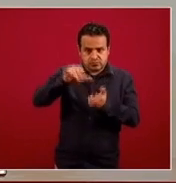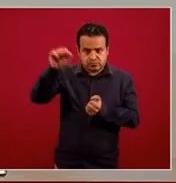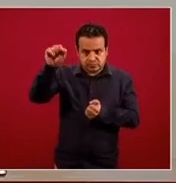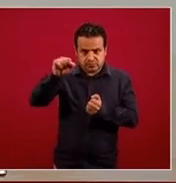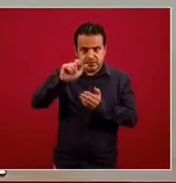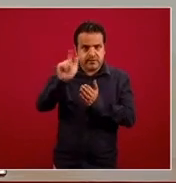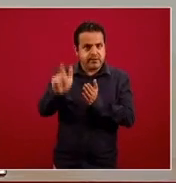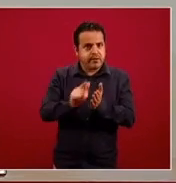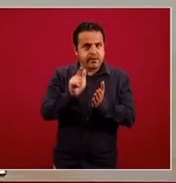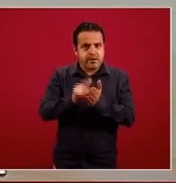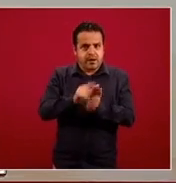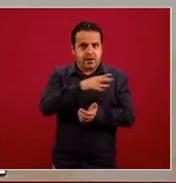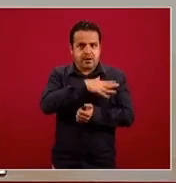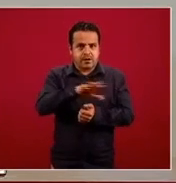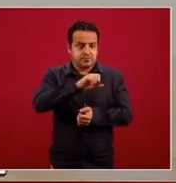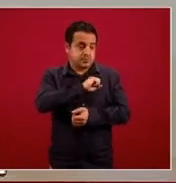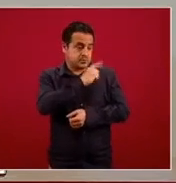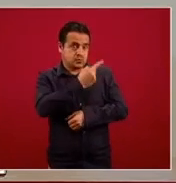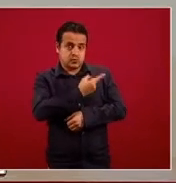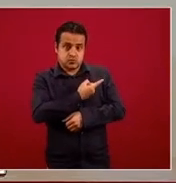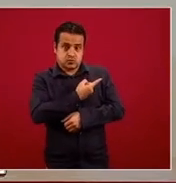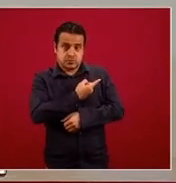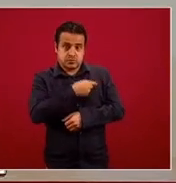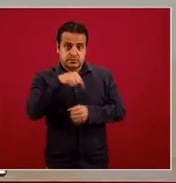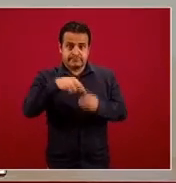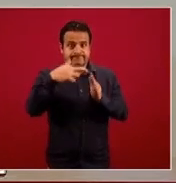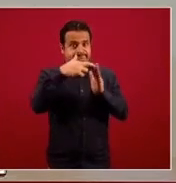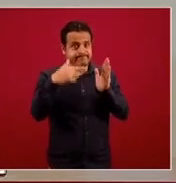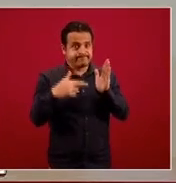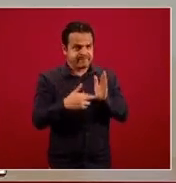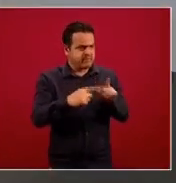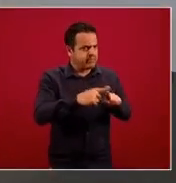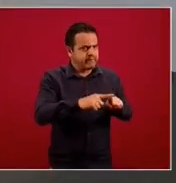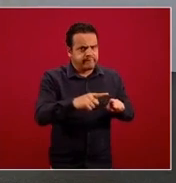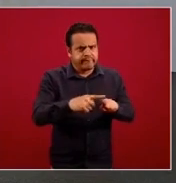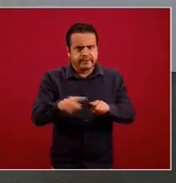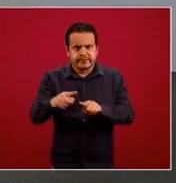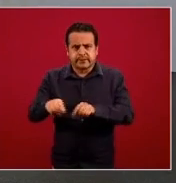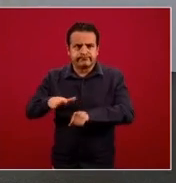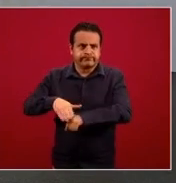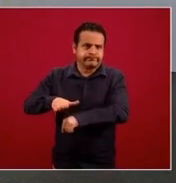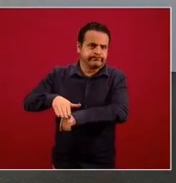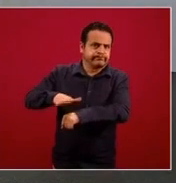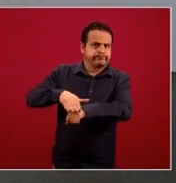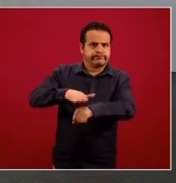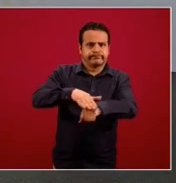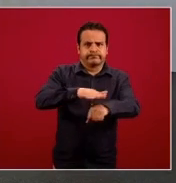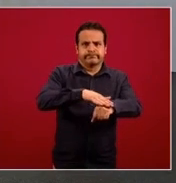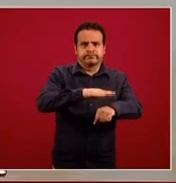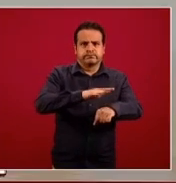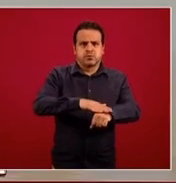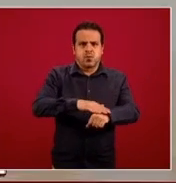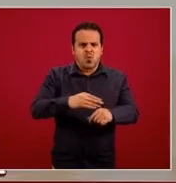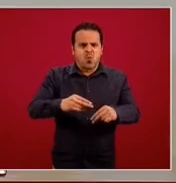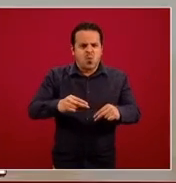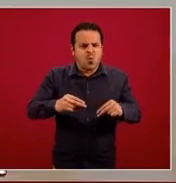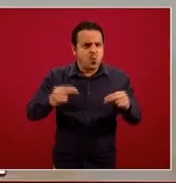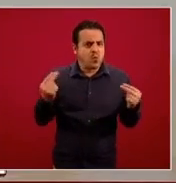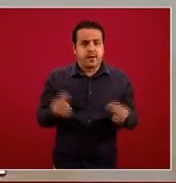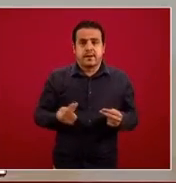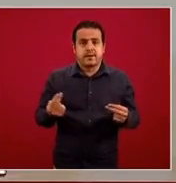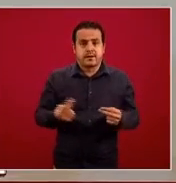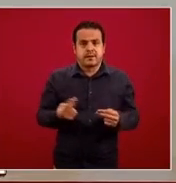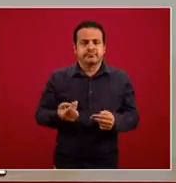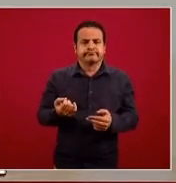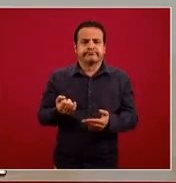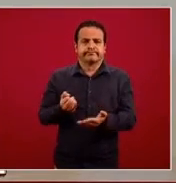And during that time, a series of mechanisms, from constitutional laws to other more